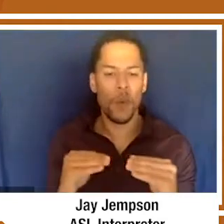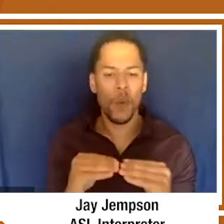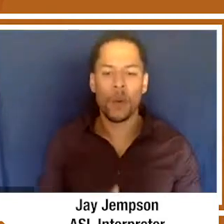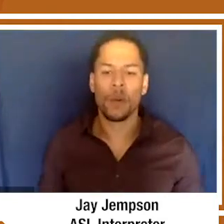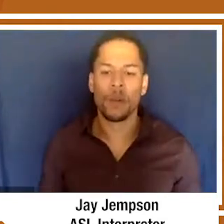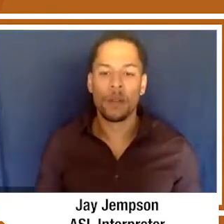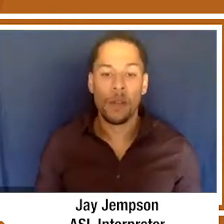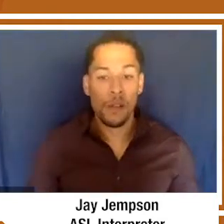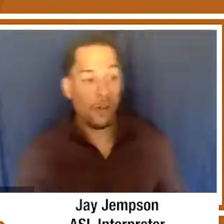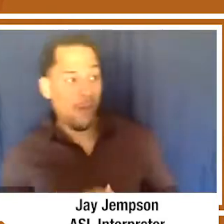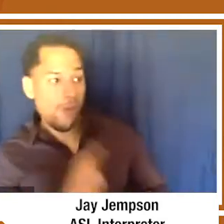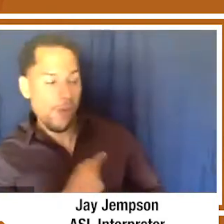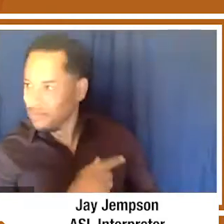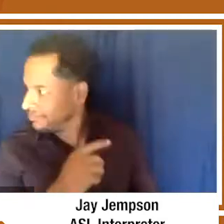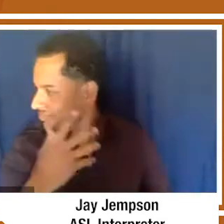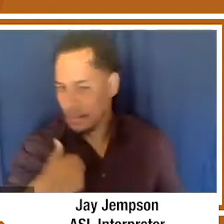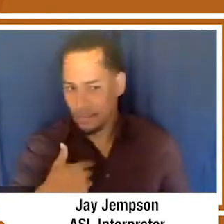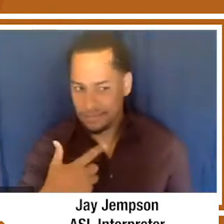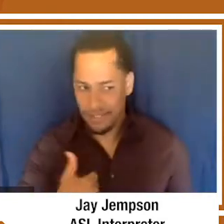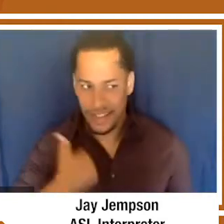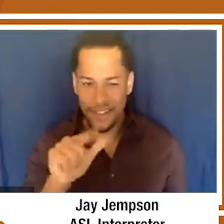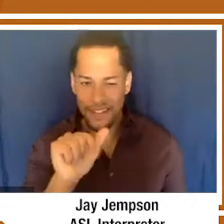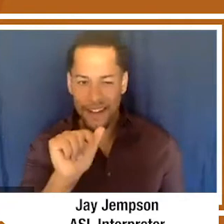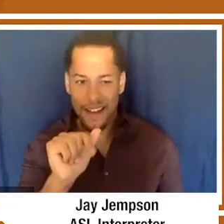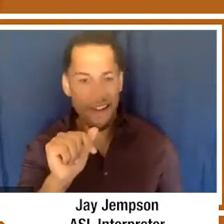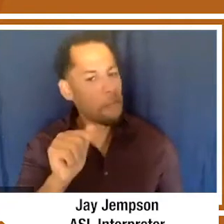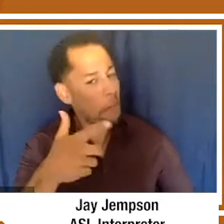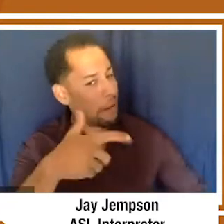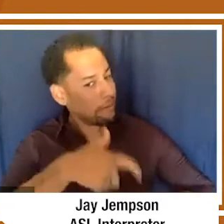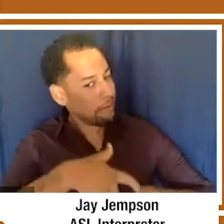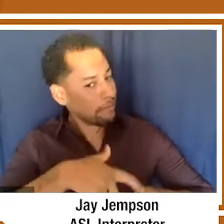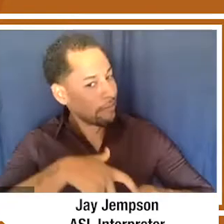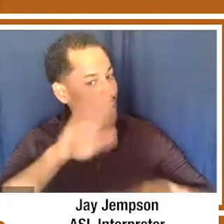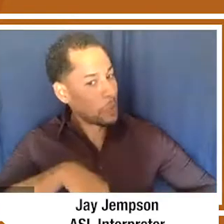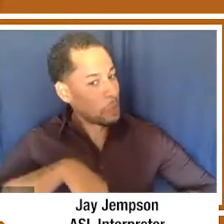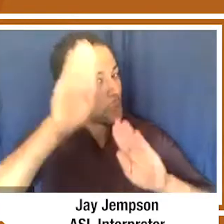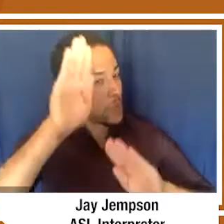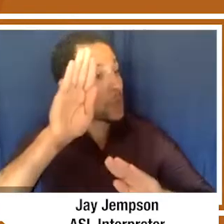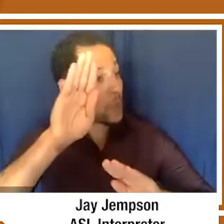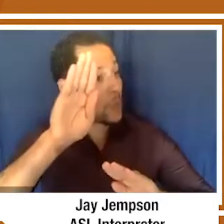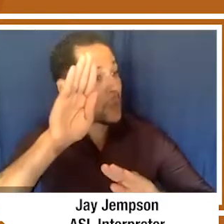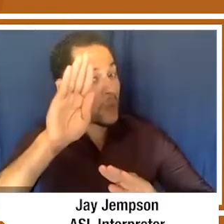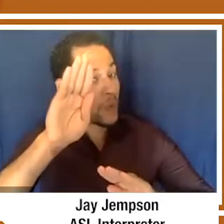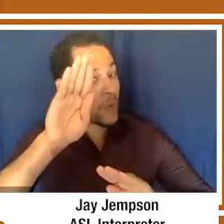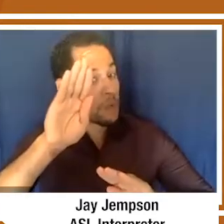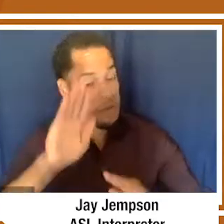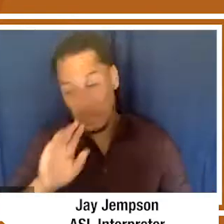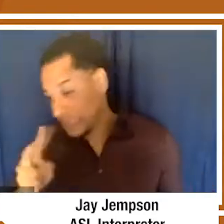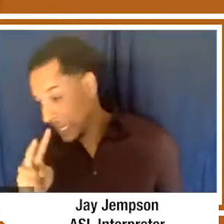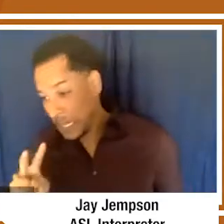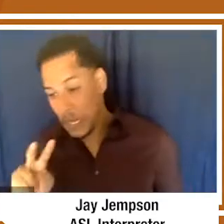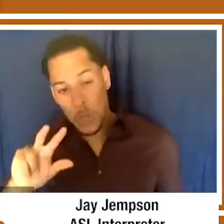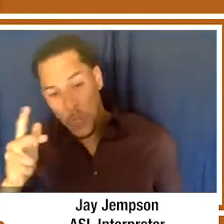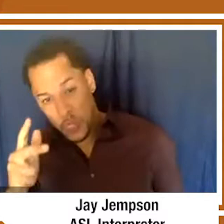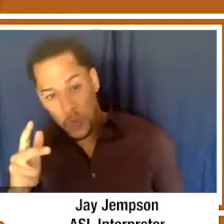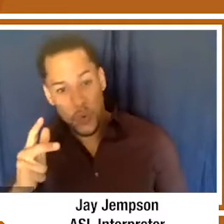All right then. Well, you know, look, I live in Los Angeles. I might need to move a little further up in California. Give me a little second, third